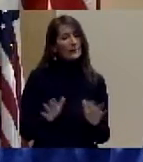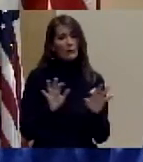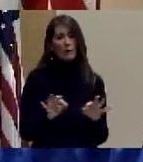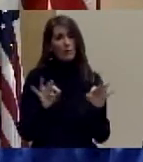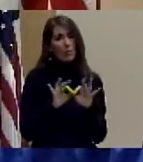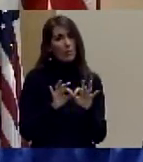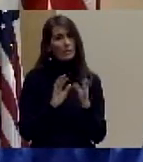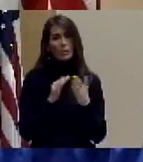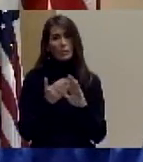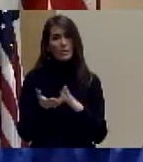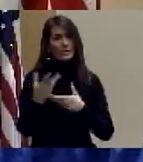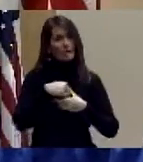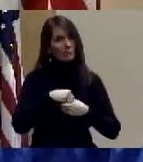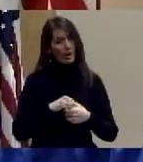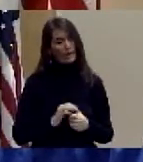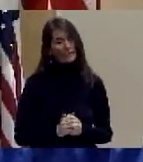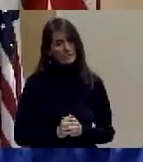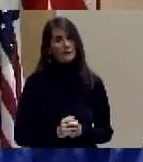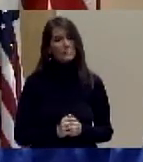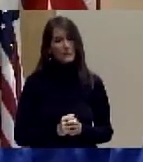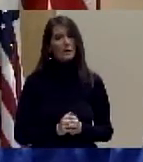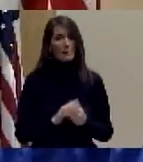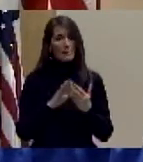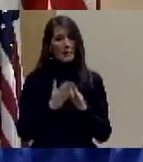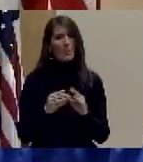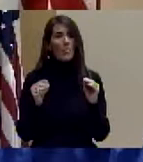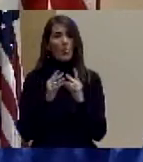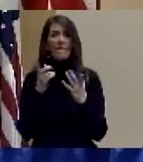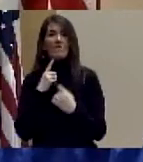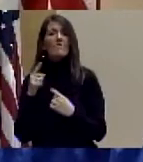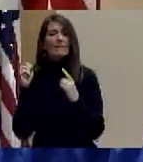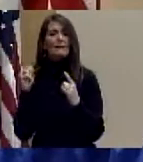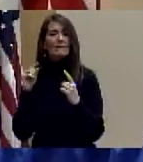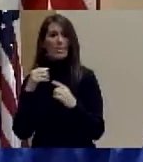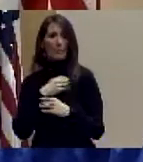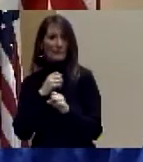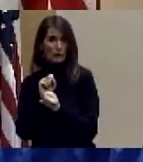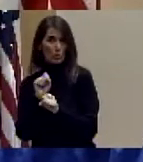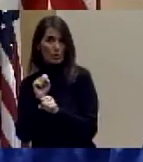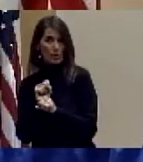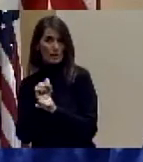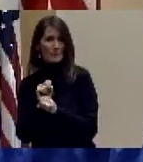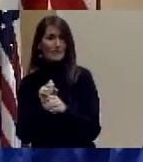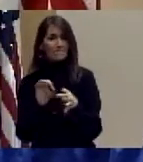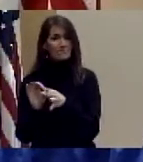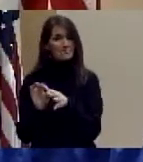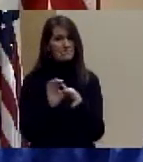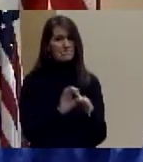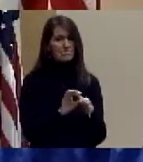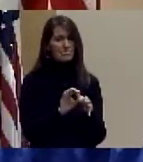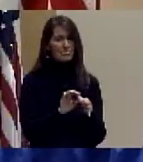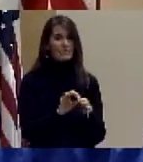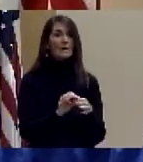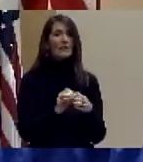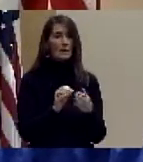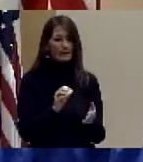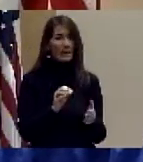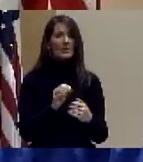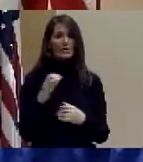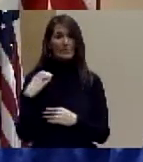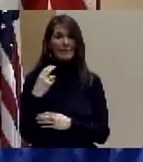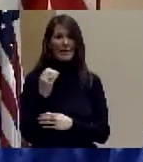community engagement for effective police work. Through the Community Engagement Initiative that Chief Henderson started